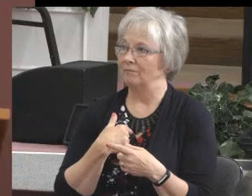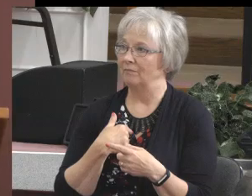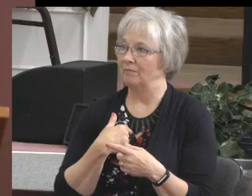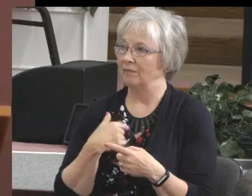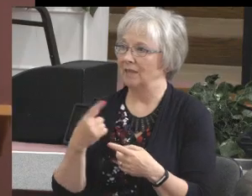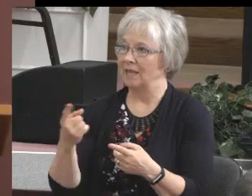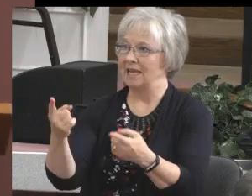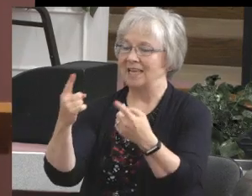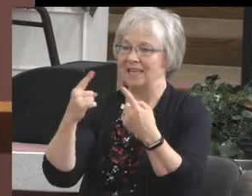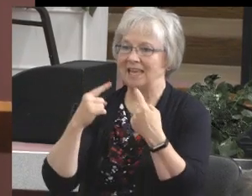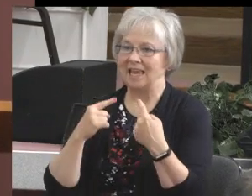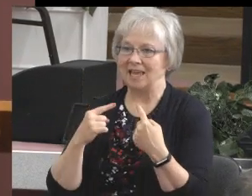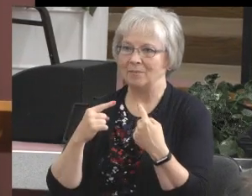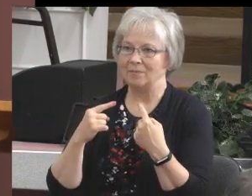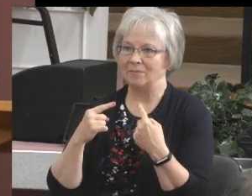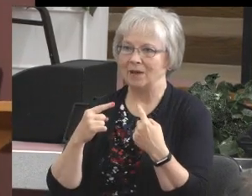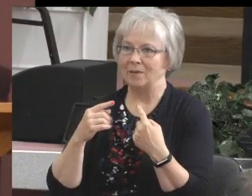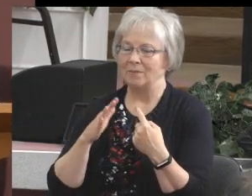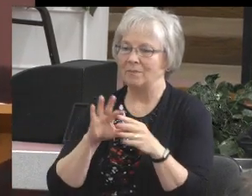Finland area,